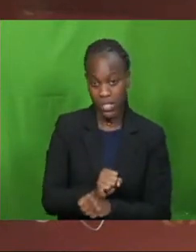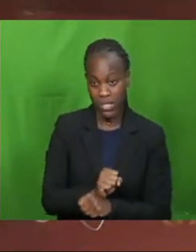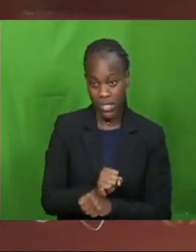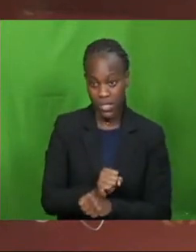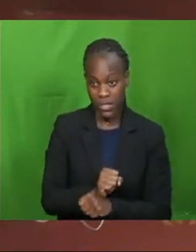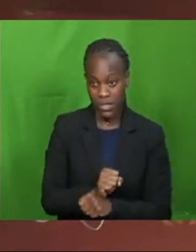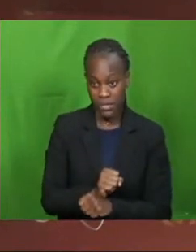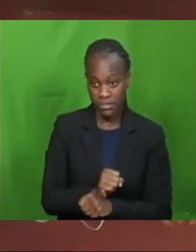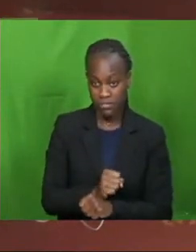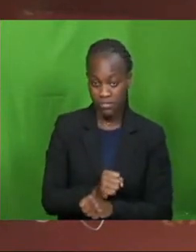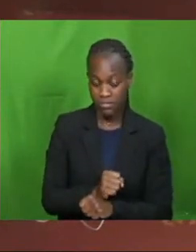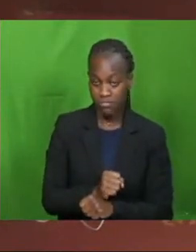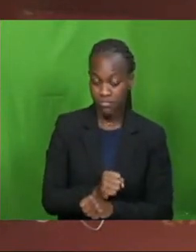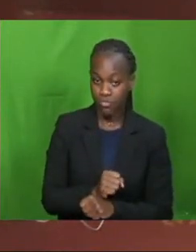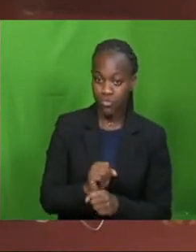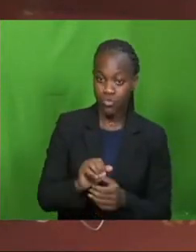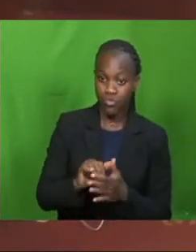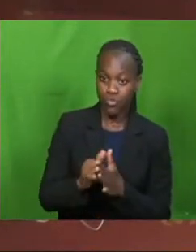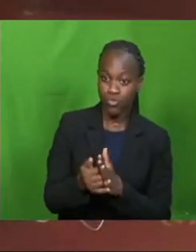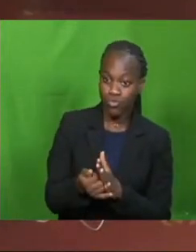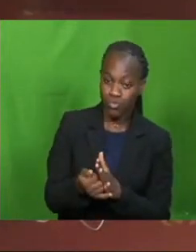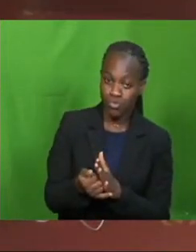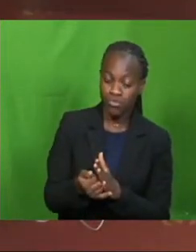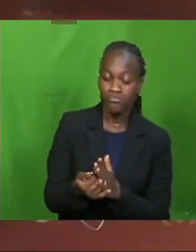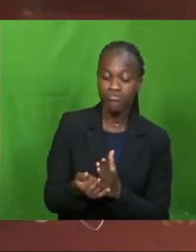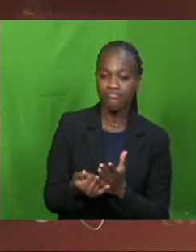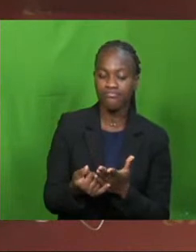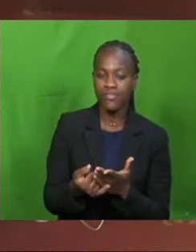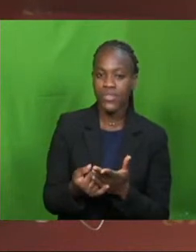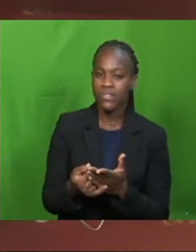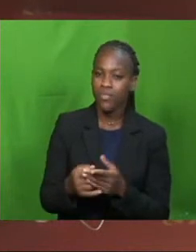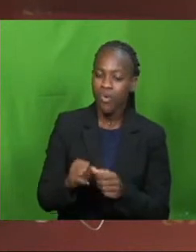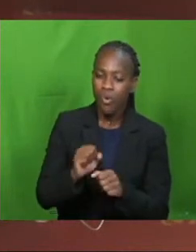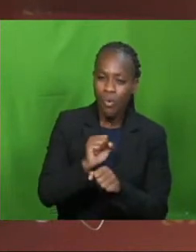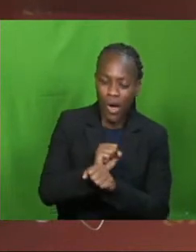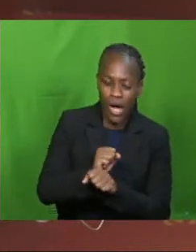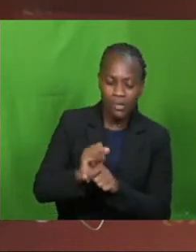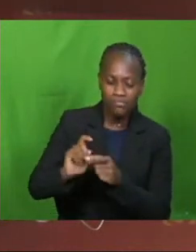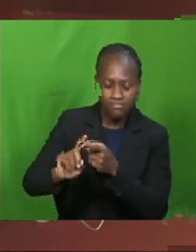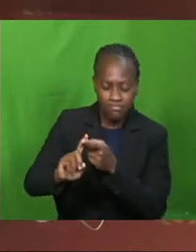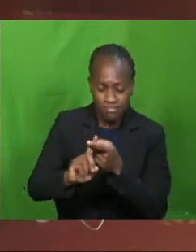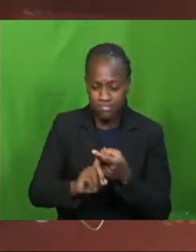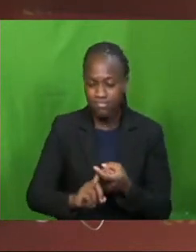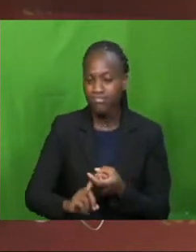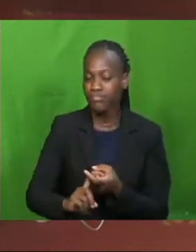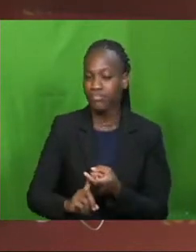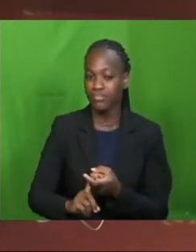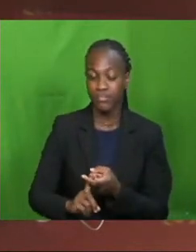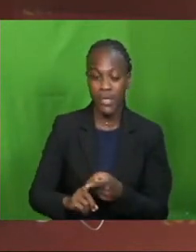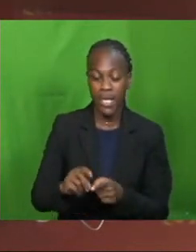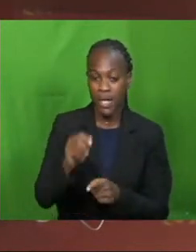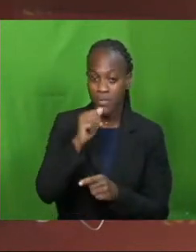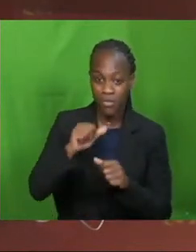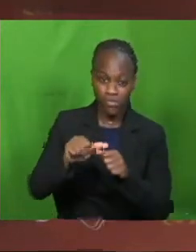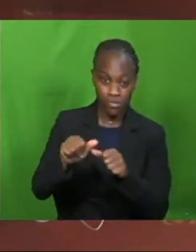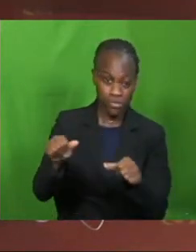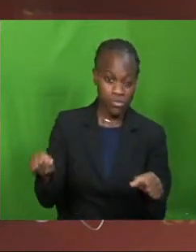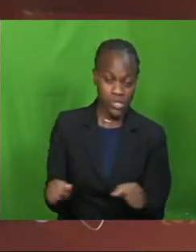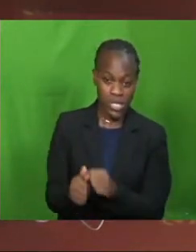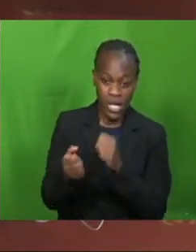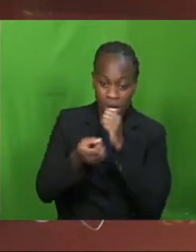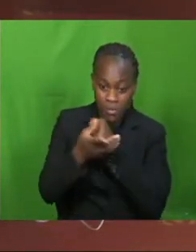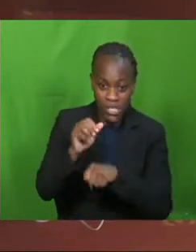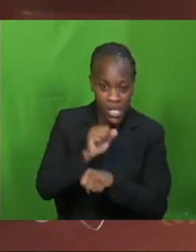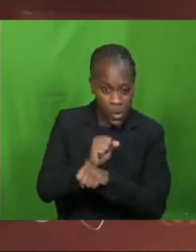the multilateral agencies, the development partners, and private sector, the work of the media helps all of us and also affects all of us if not done